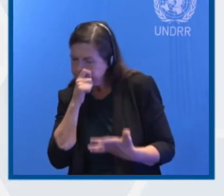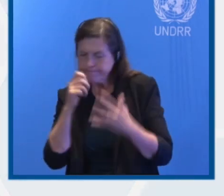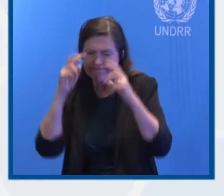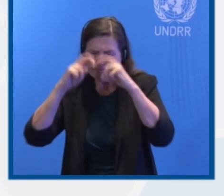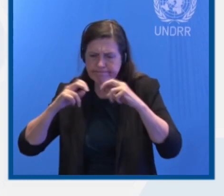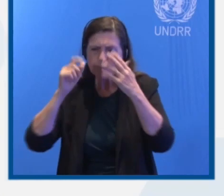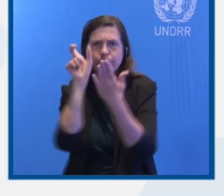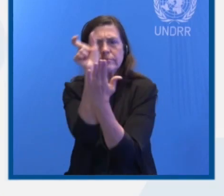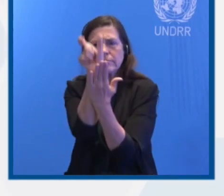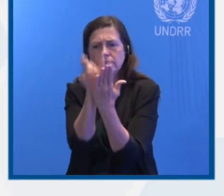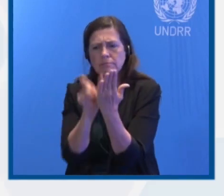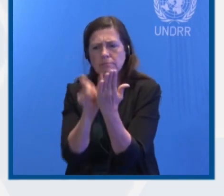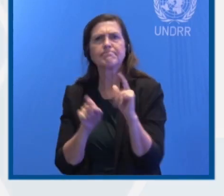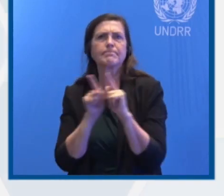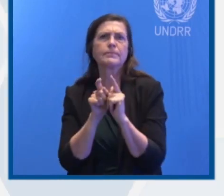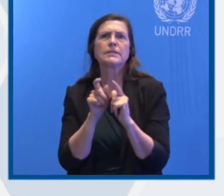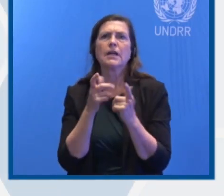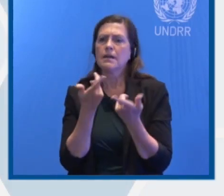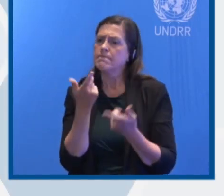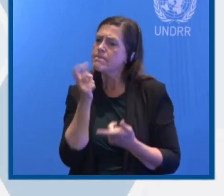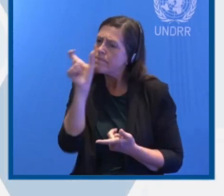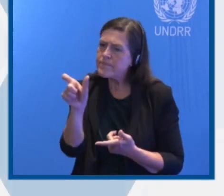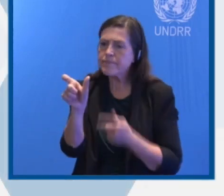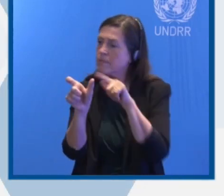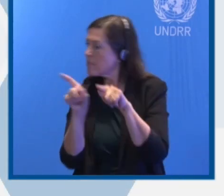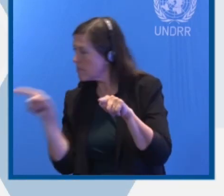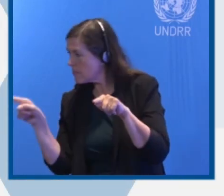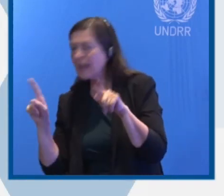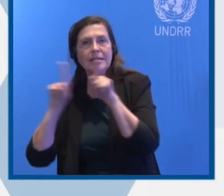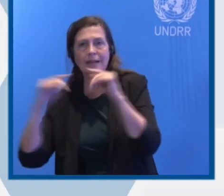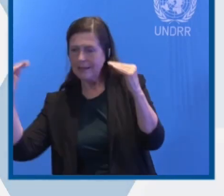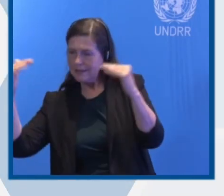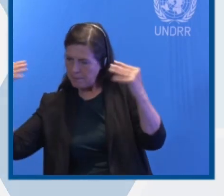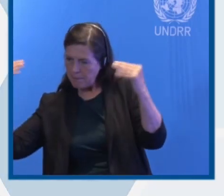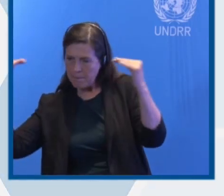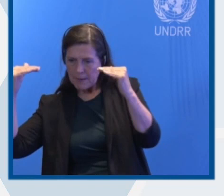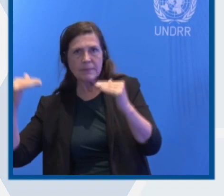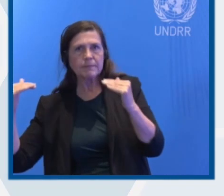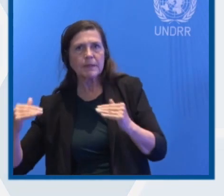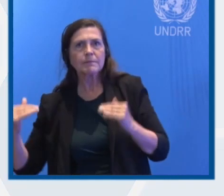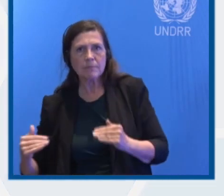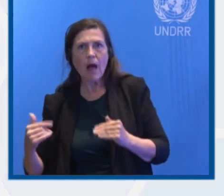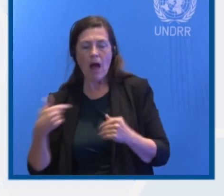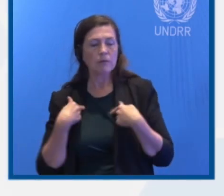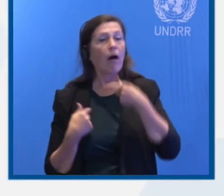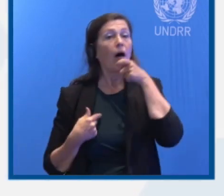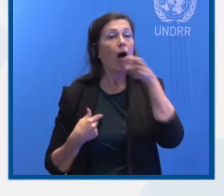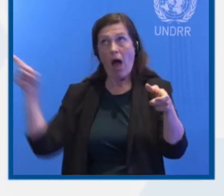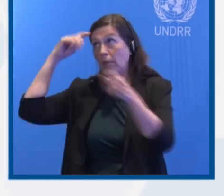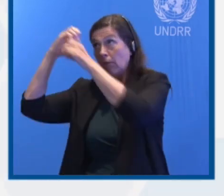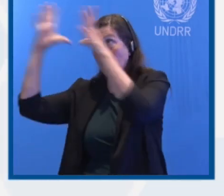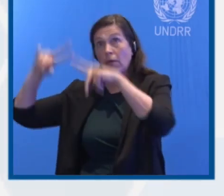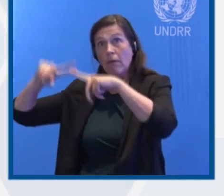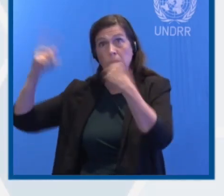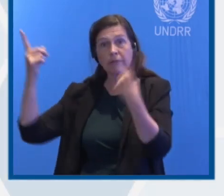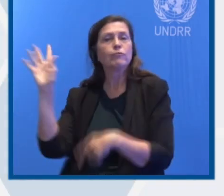would be great to engage with all of you and see how we can work towards that common language. The whole